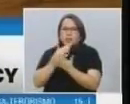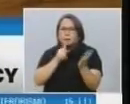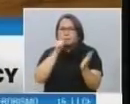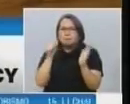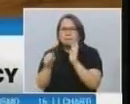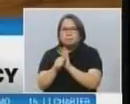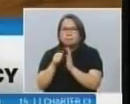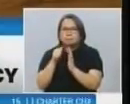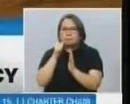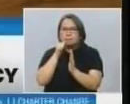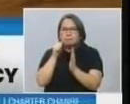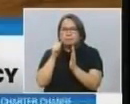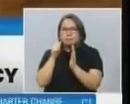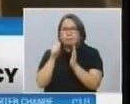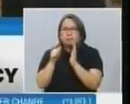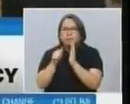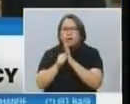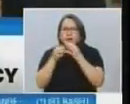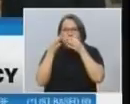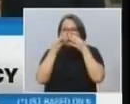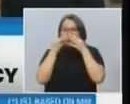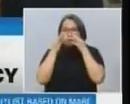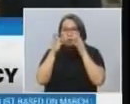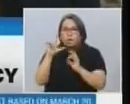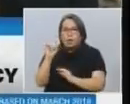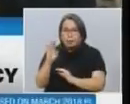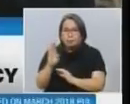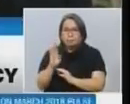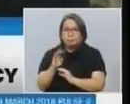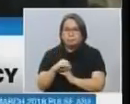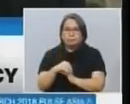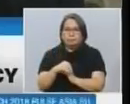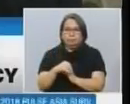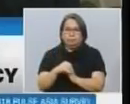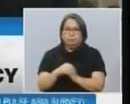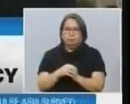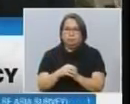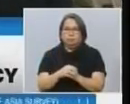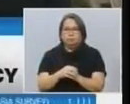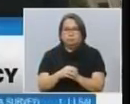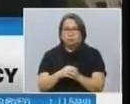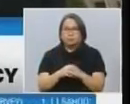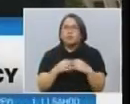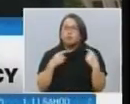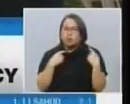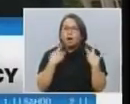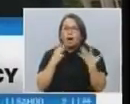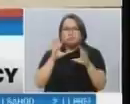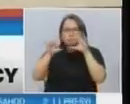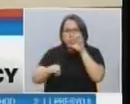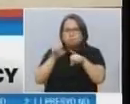clandestine Shebo laboratories and the arrest of Chinese chemists with the Dragon